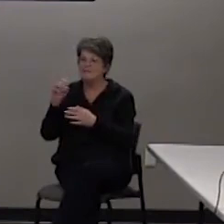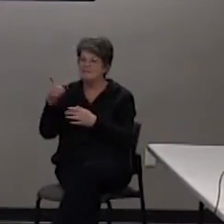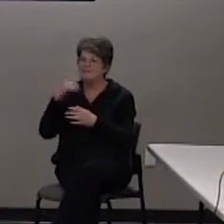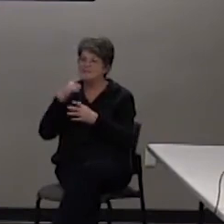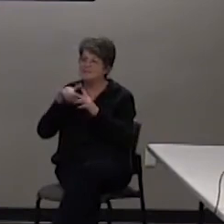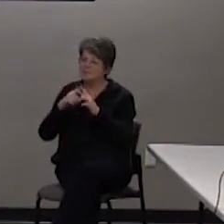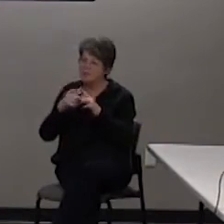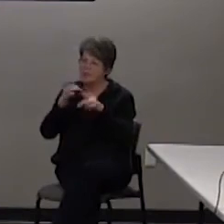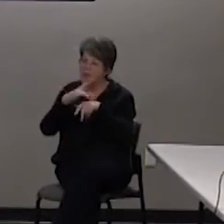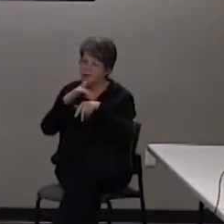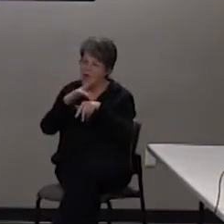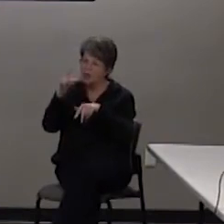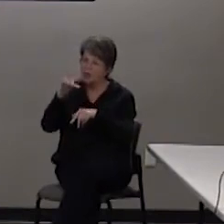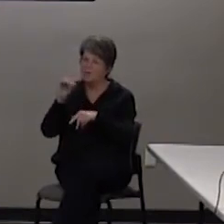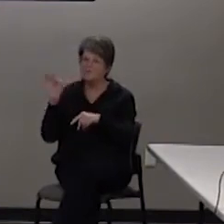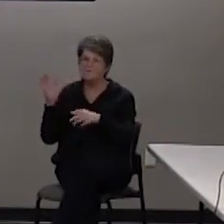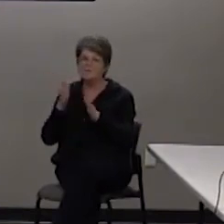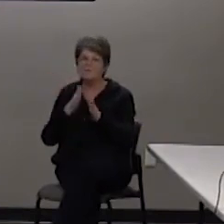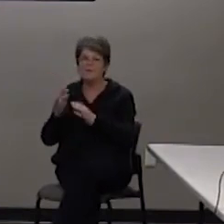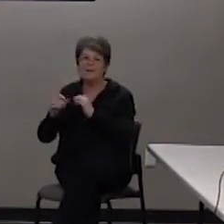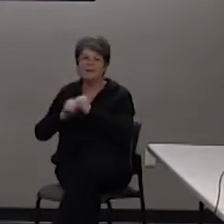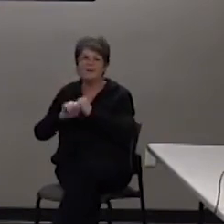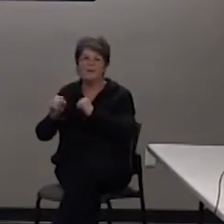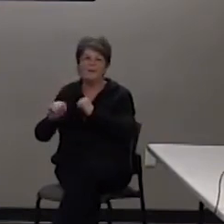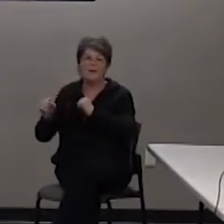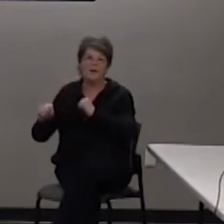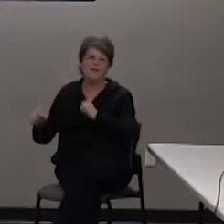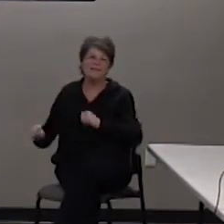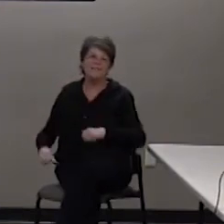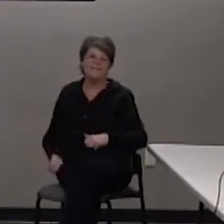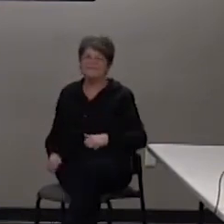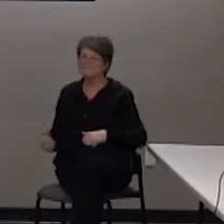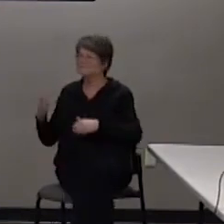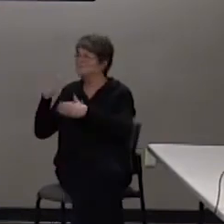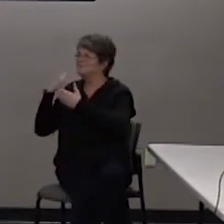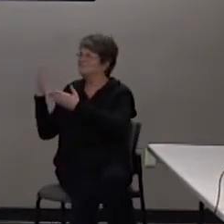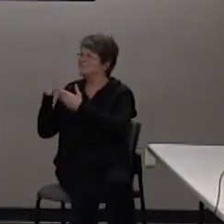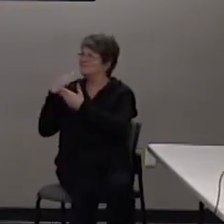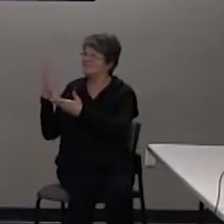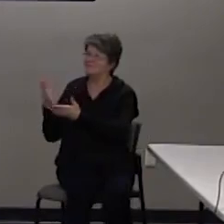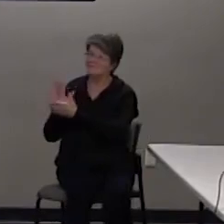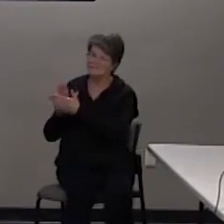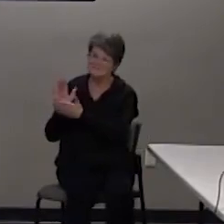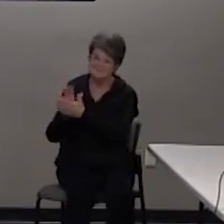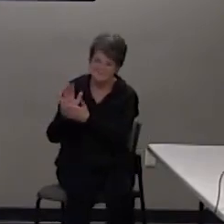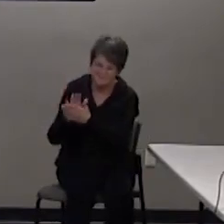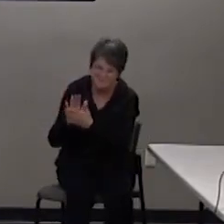earlier if you're going to. Thank you. Thanks again.